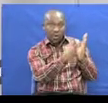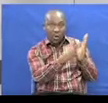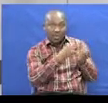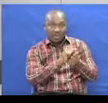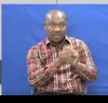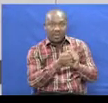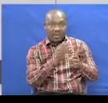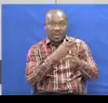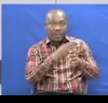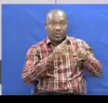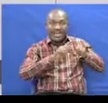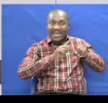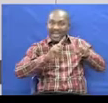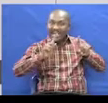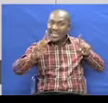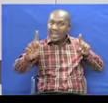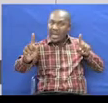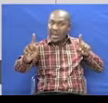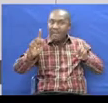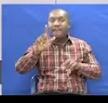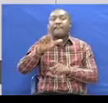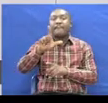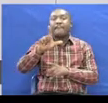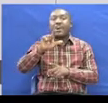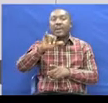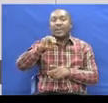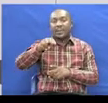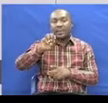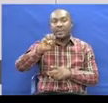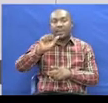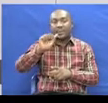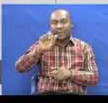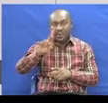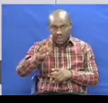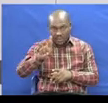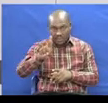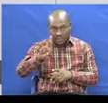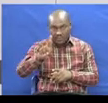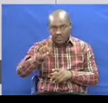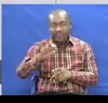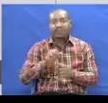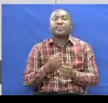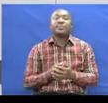linear equations. This is just like a balance.